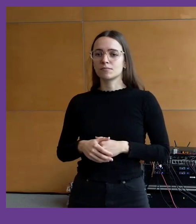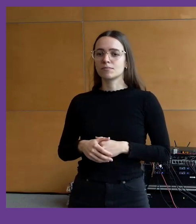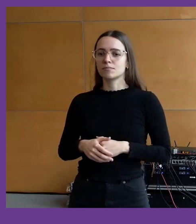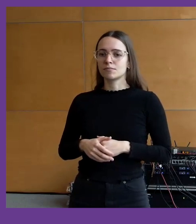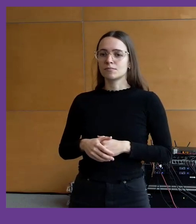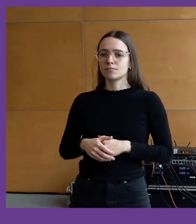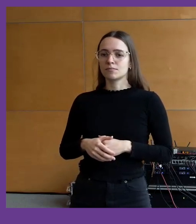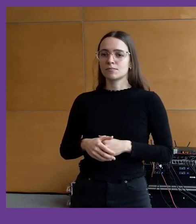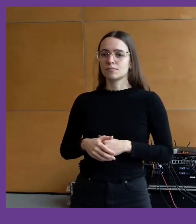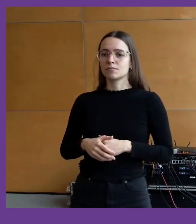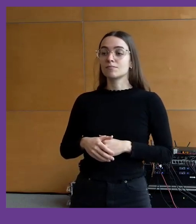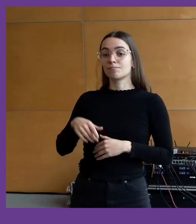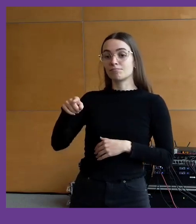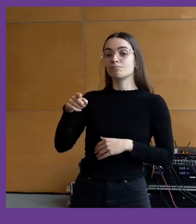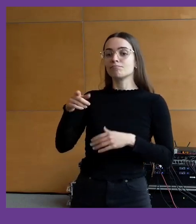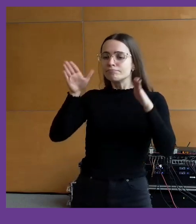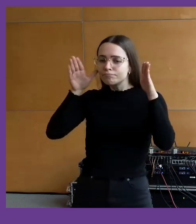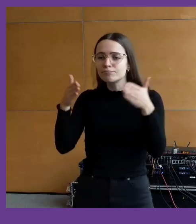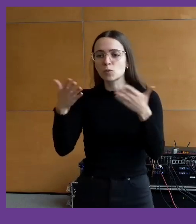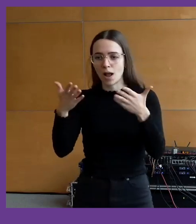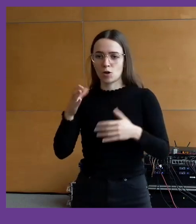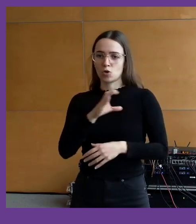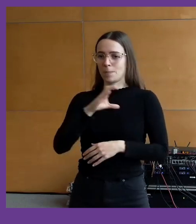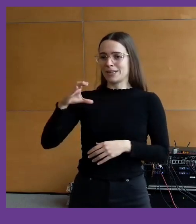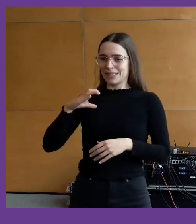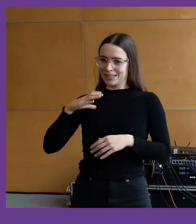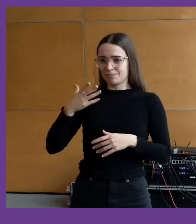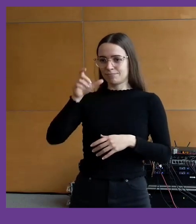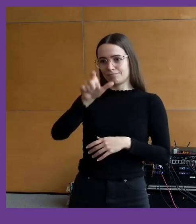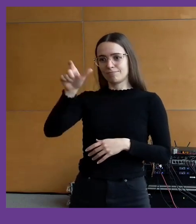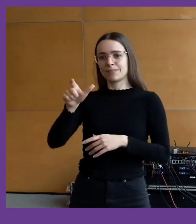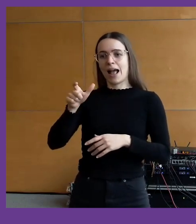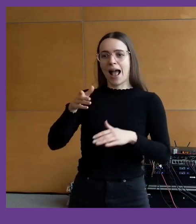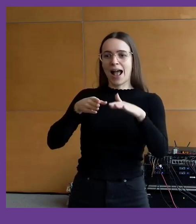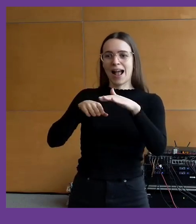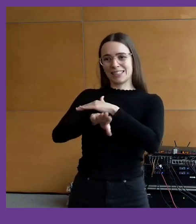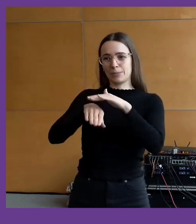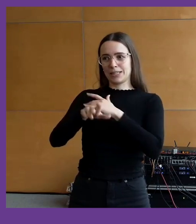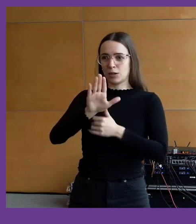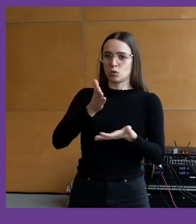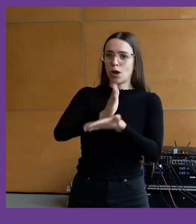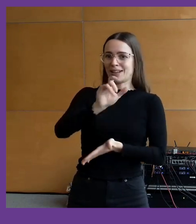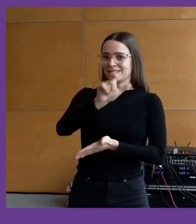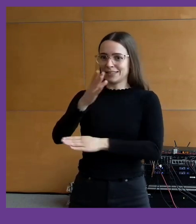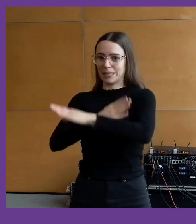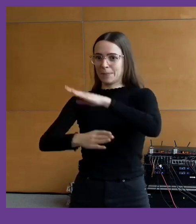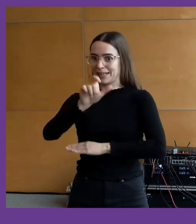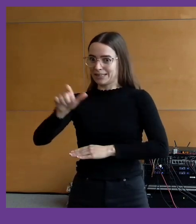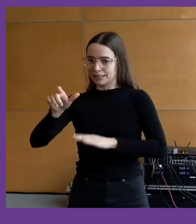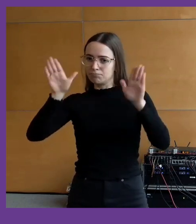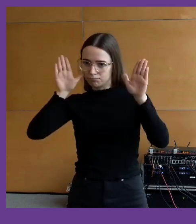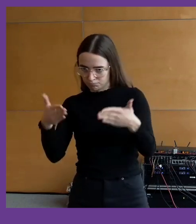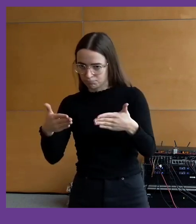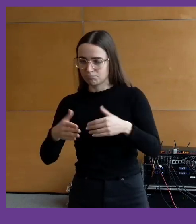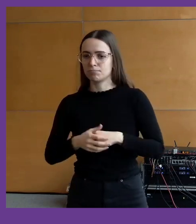Good morning, Jesus. Good morning, everybody. Thanks for your kind words of introduction. Let me start